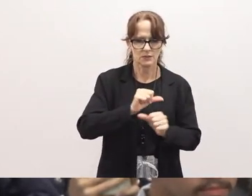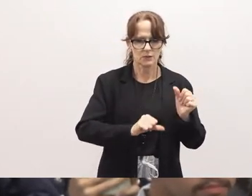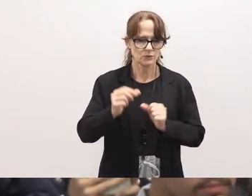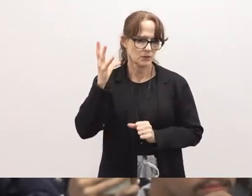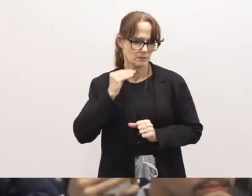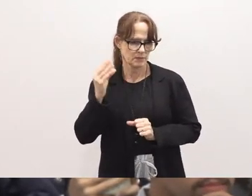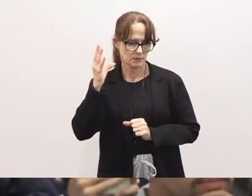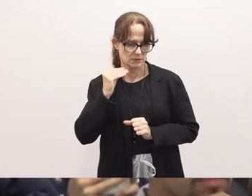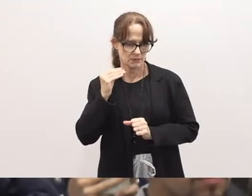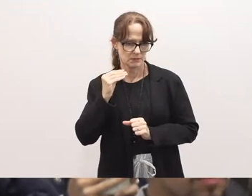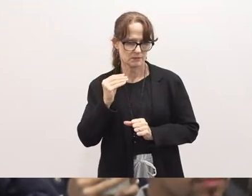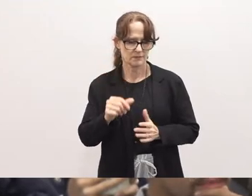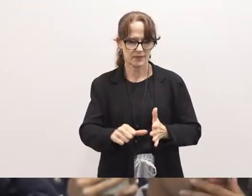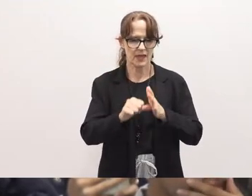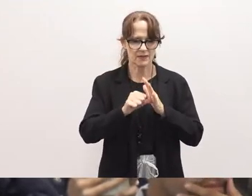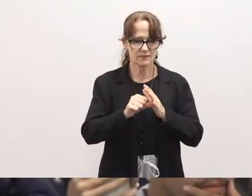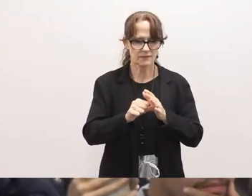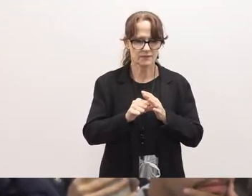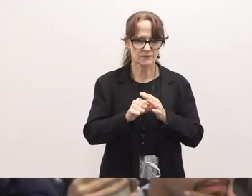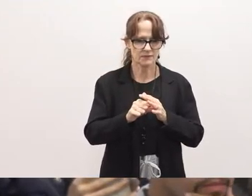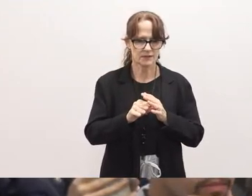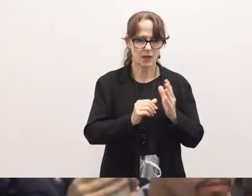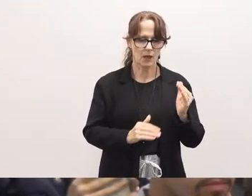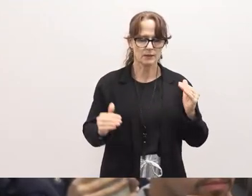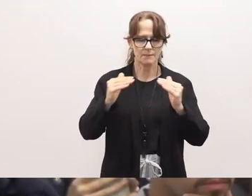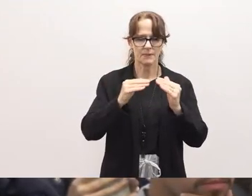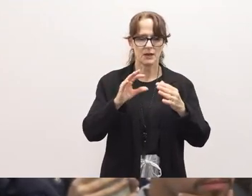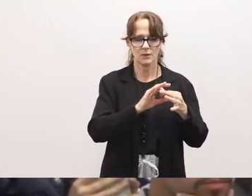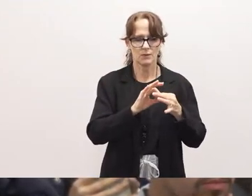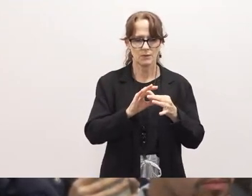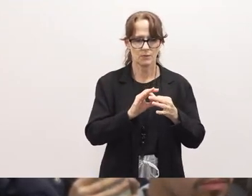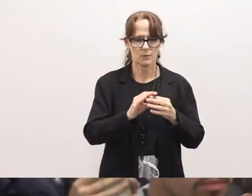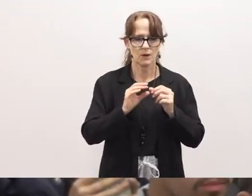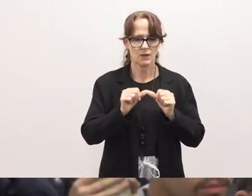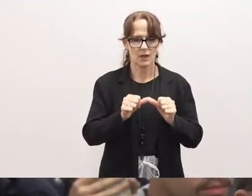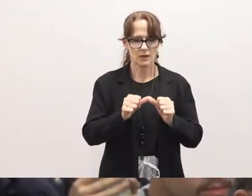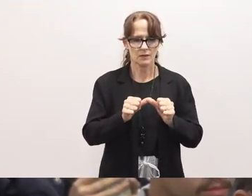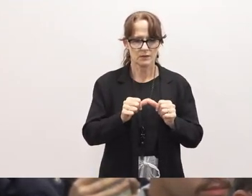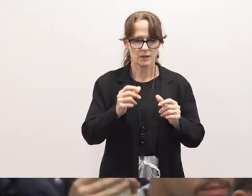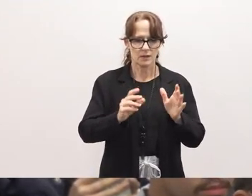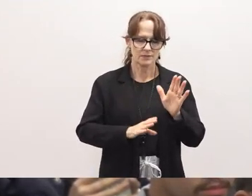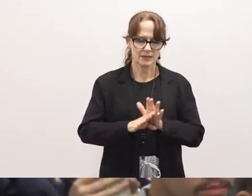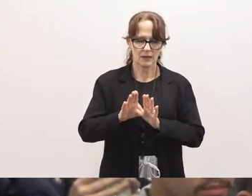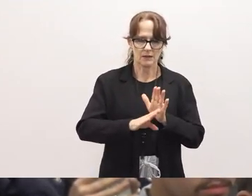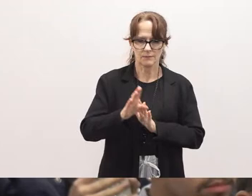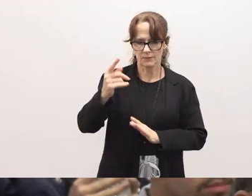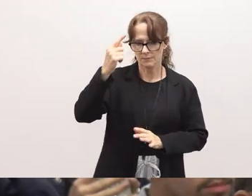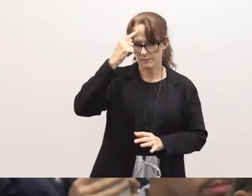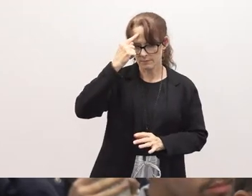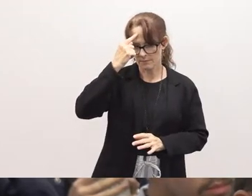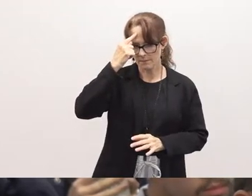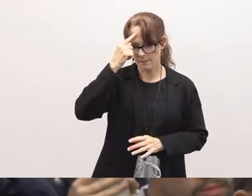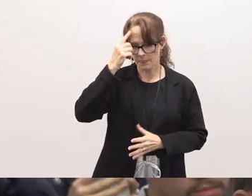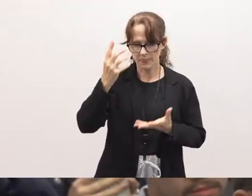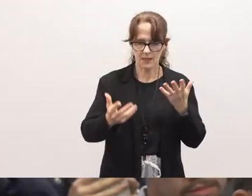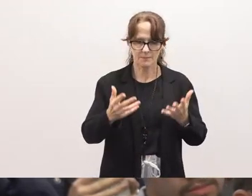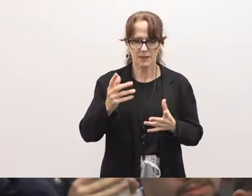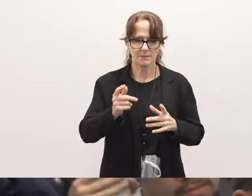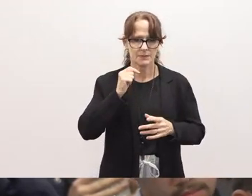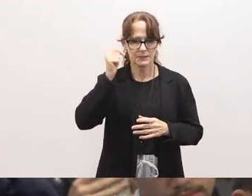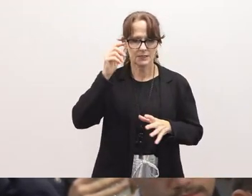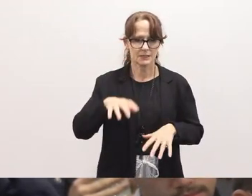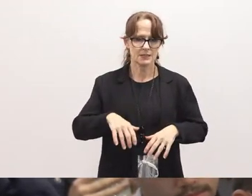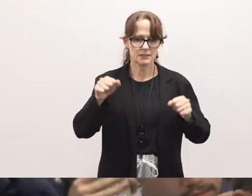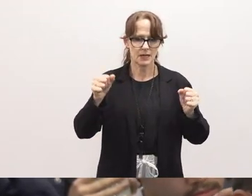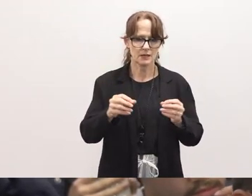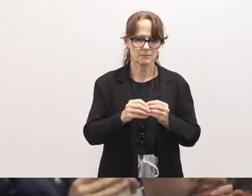experiences. The emphasis on peer relationships, along with ongoing prefrontal cortex development, might lead teens to take more risks because